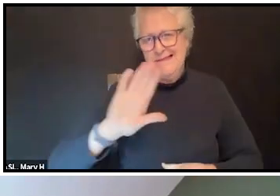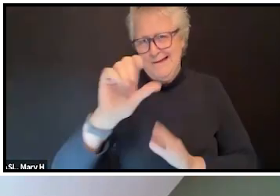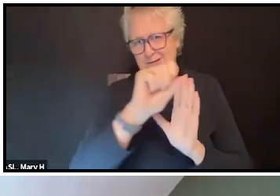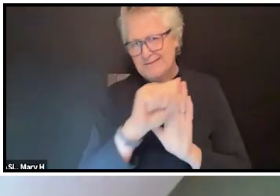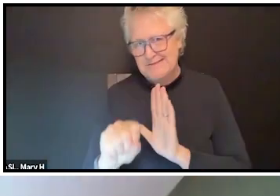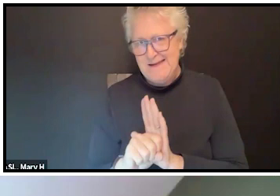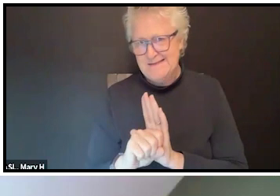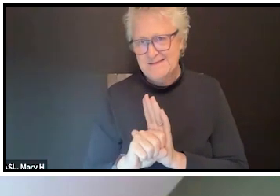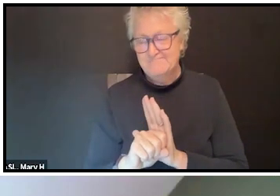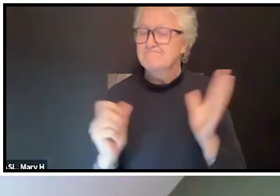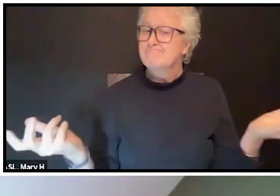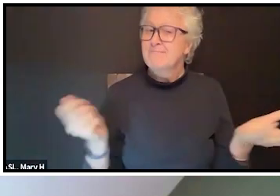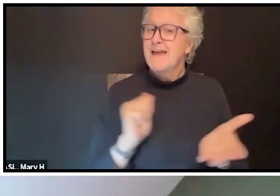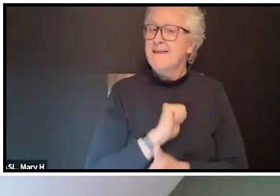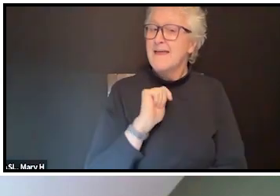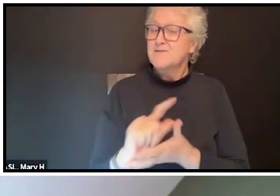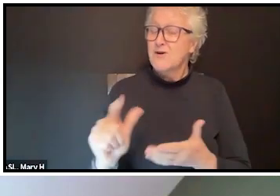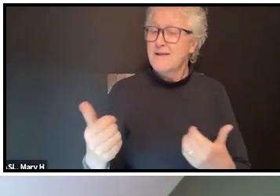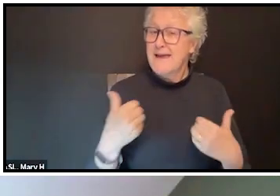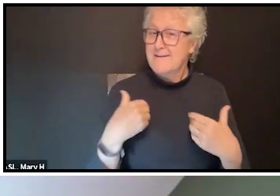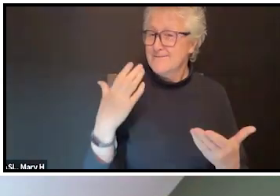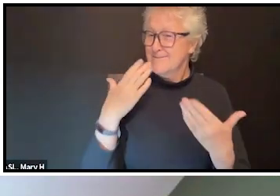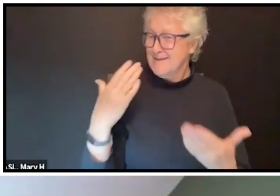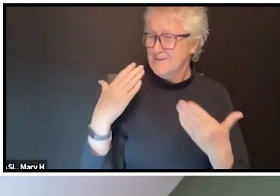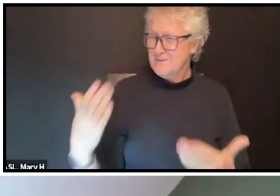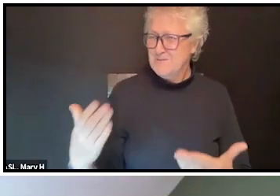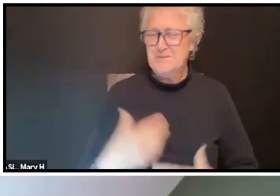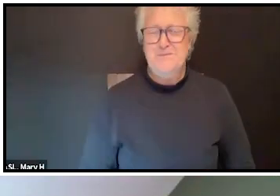And that's all I have. Thank you.